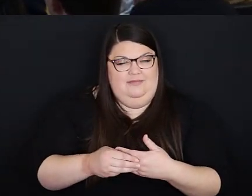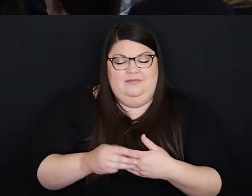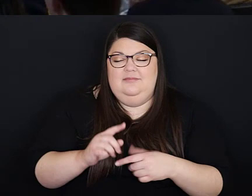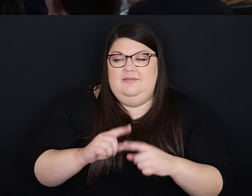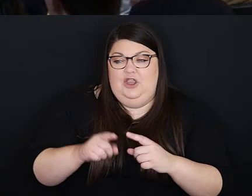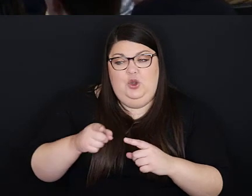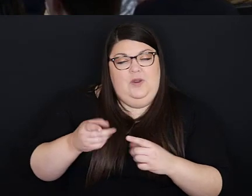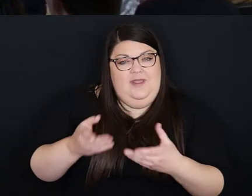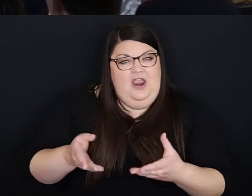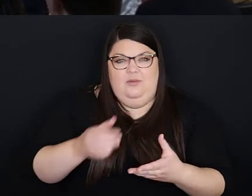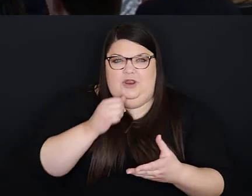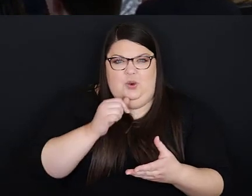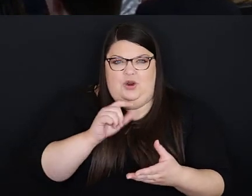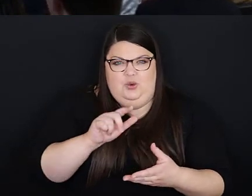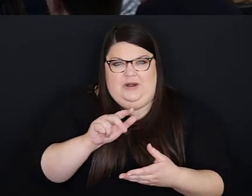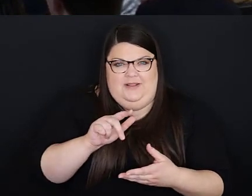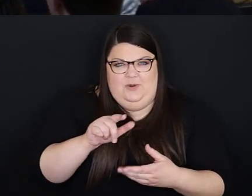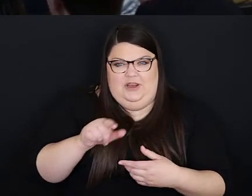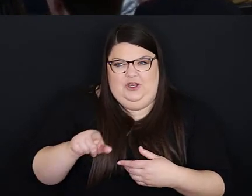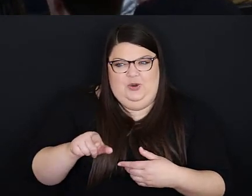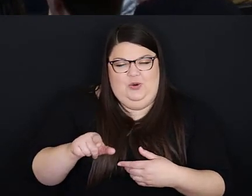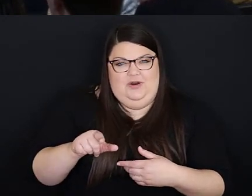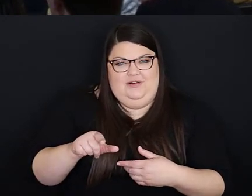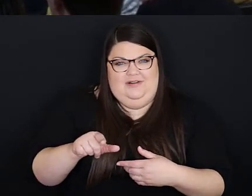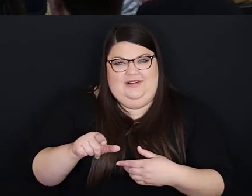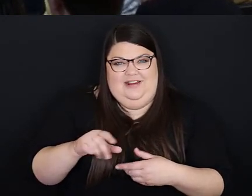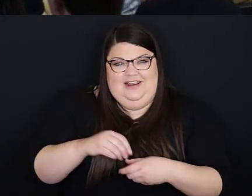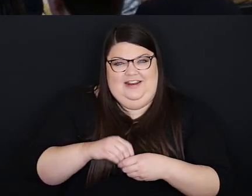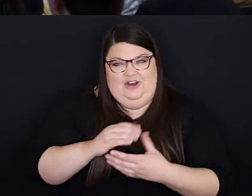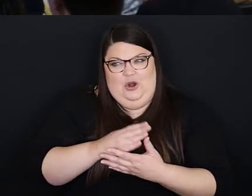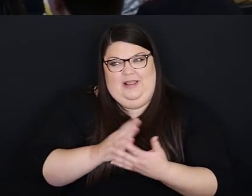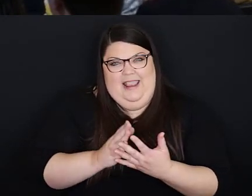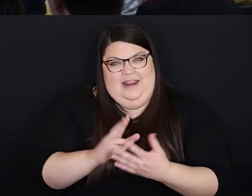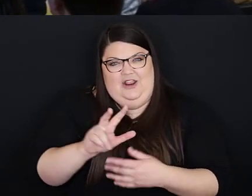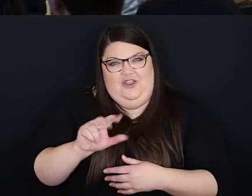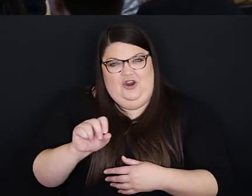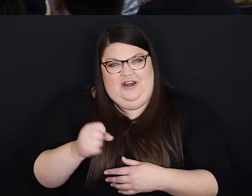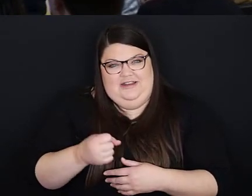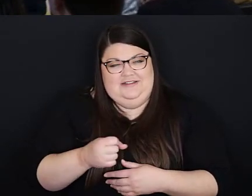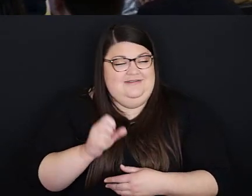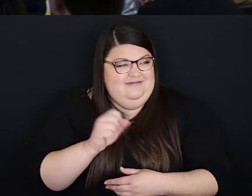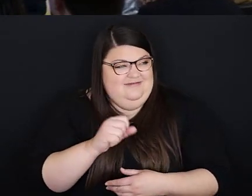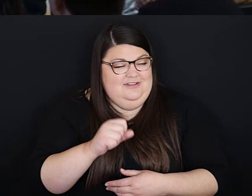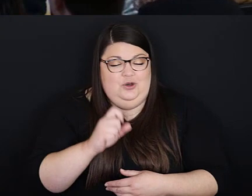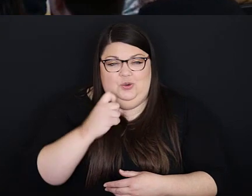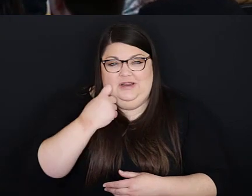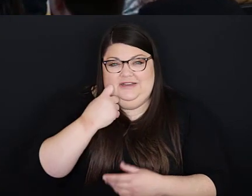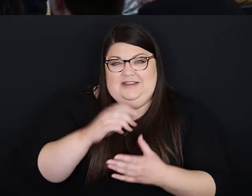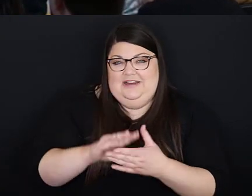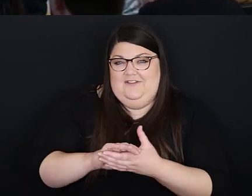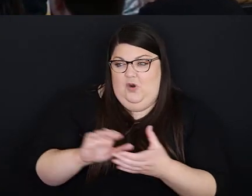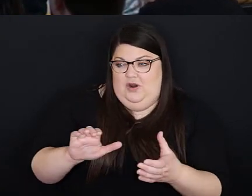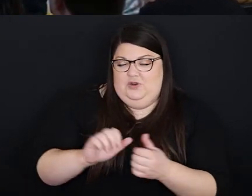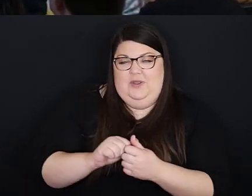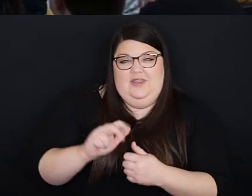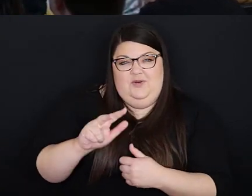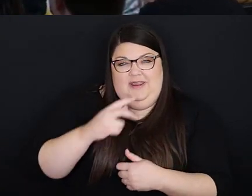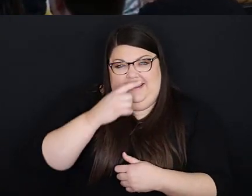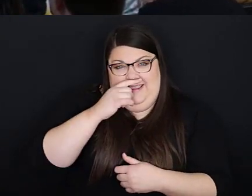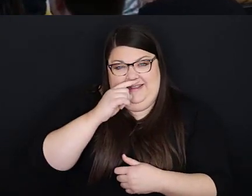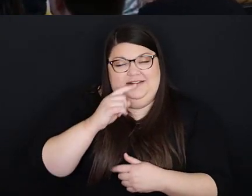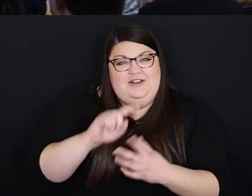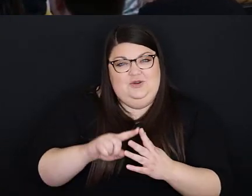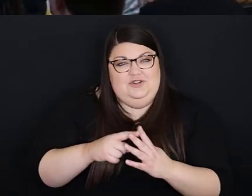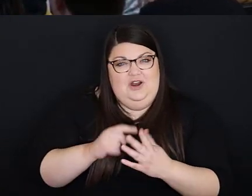there. Mm-hmm. But you weren't 23. No. You were in your late 30s. Yes. Recently divorced with three kids. And you